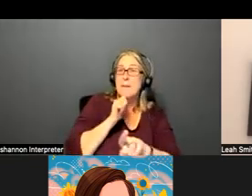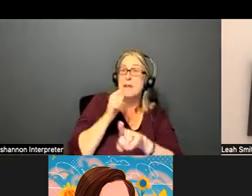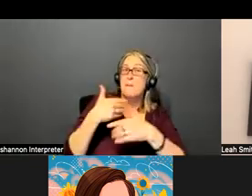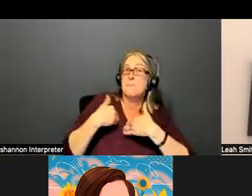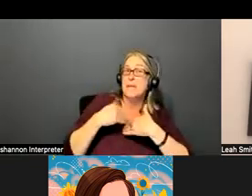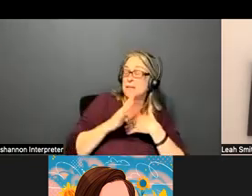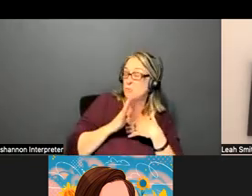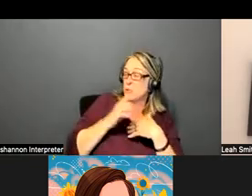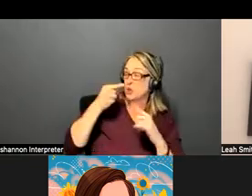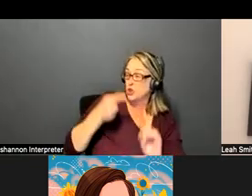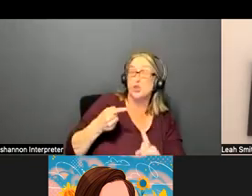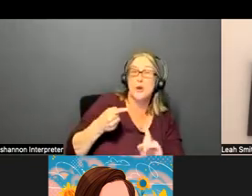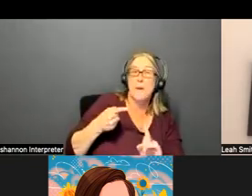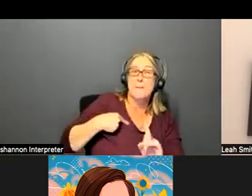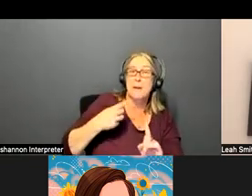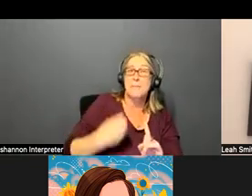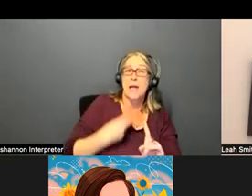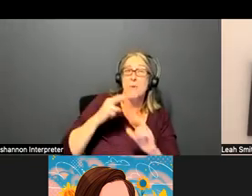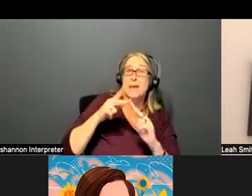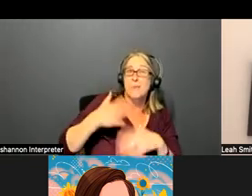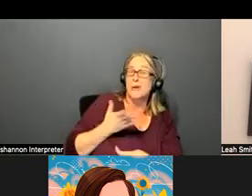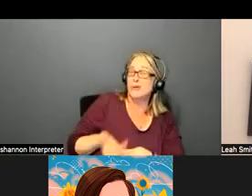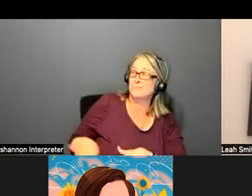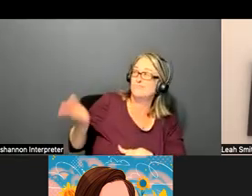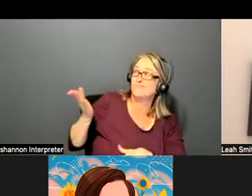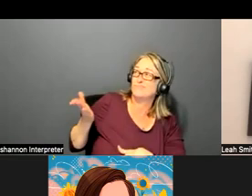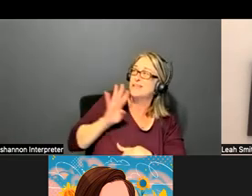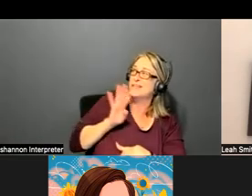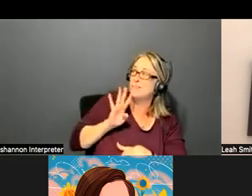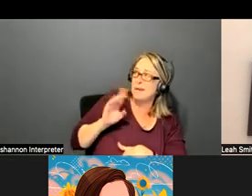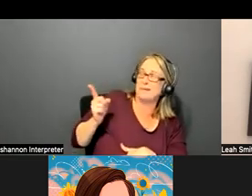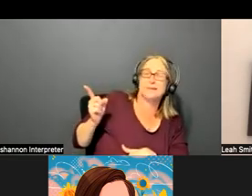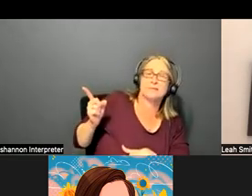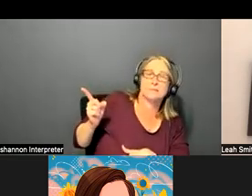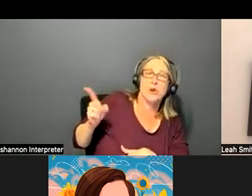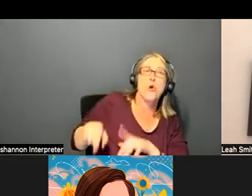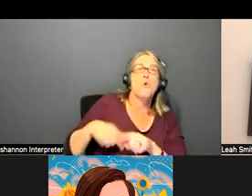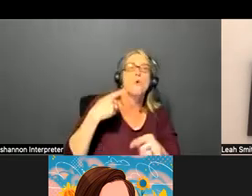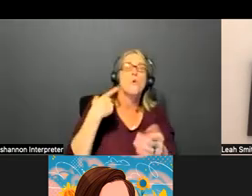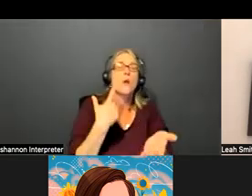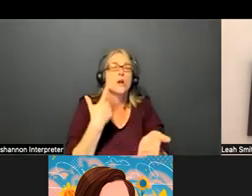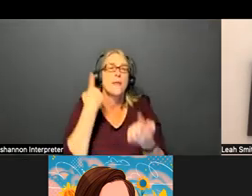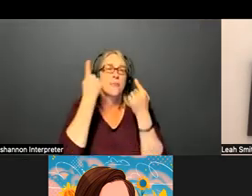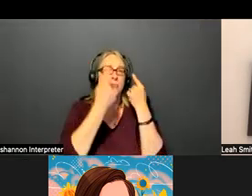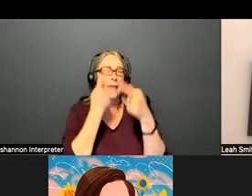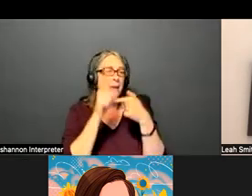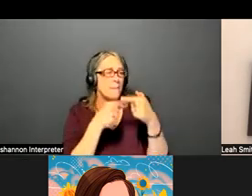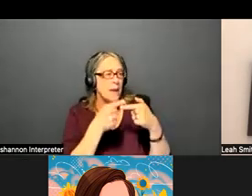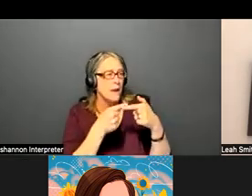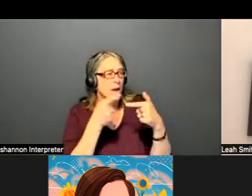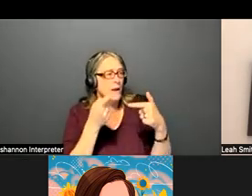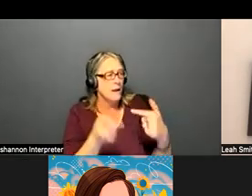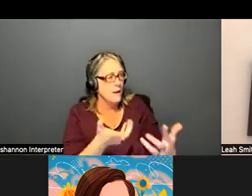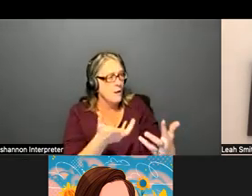to, my white partner is. And so I think it's important when we're thinking about just the movement